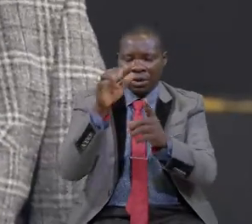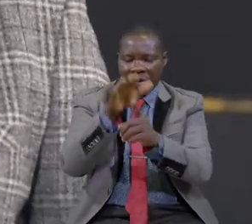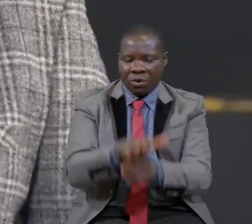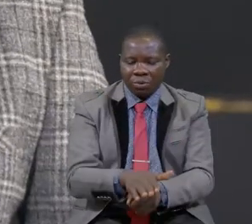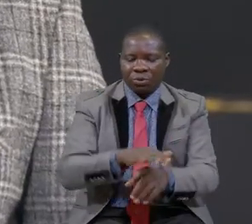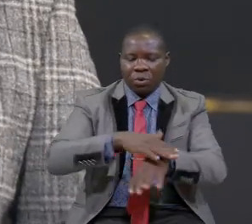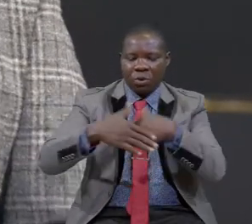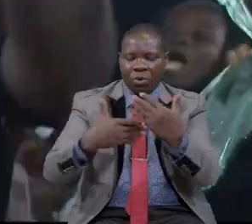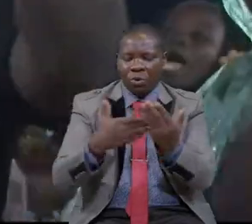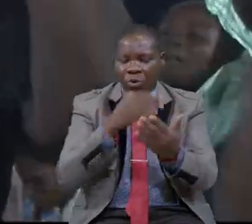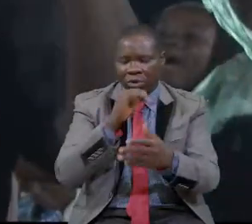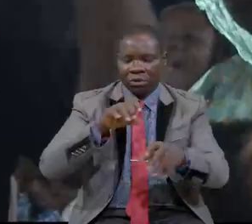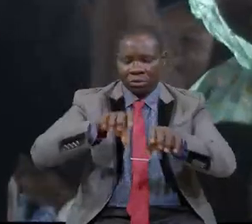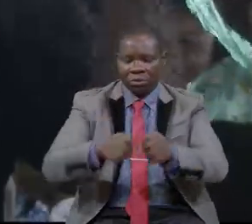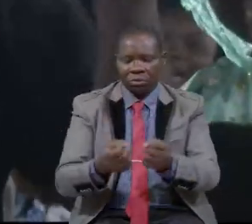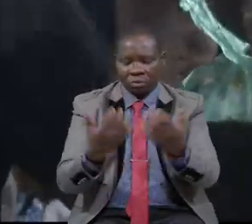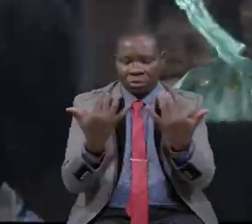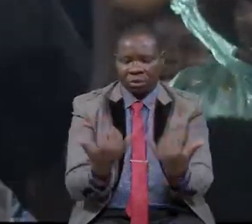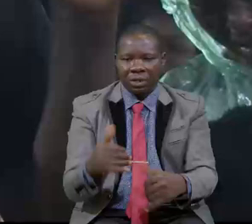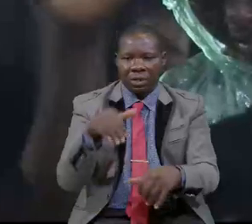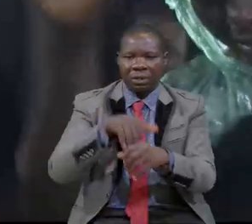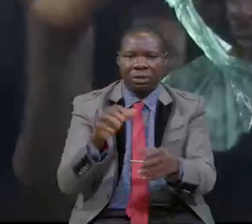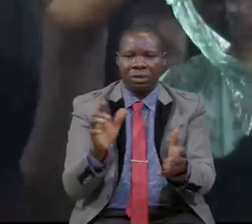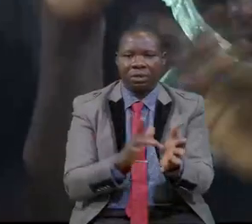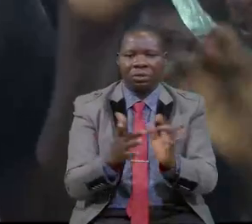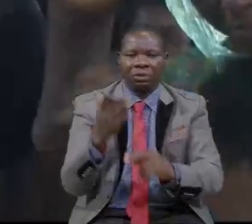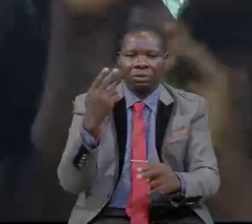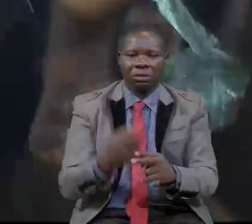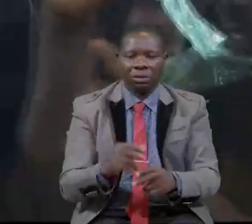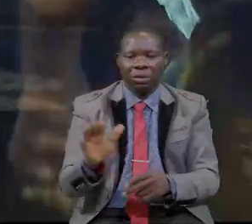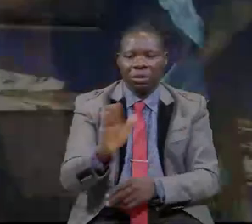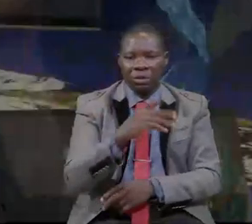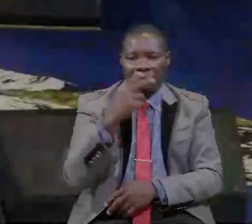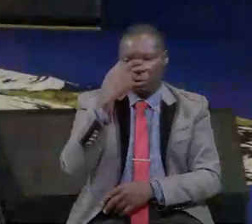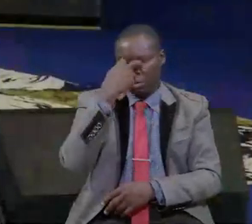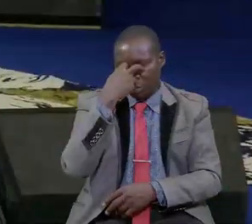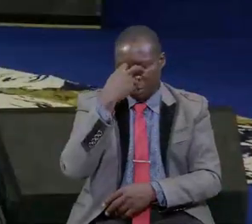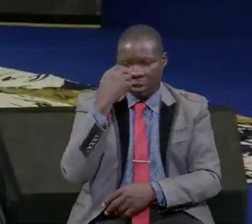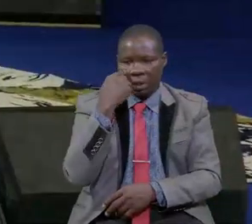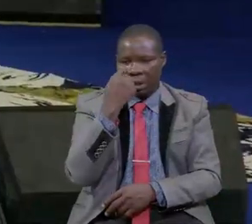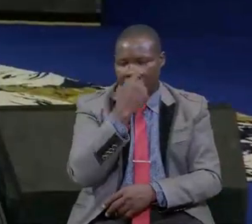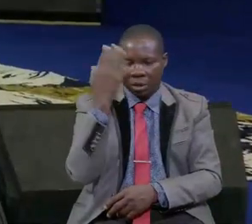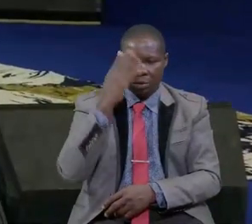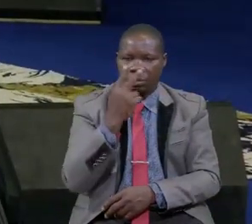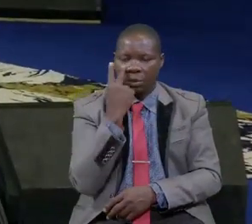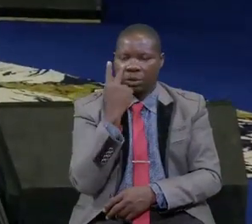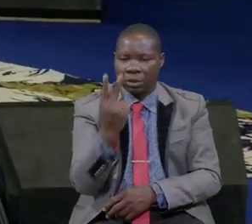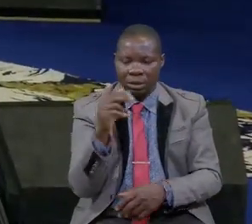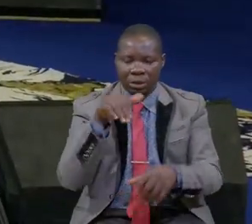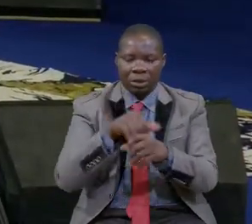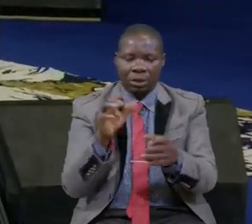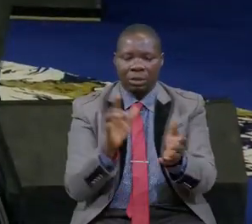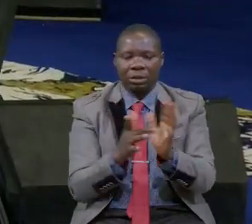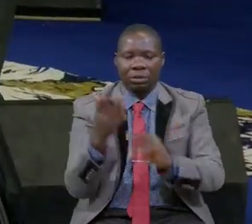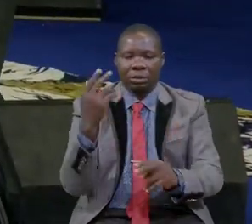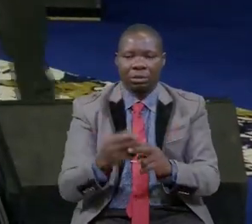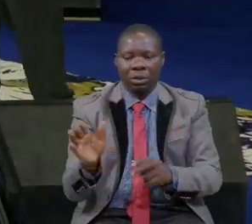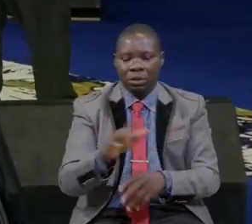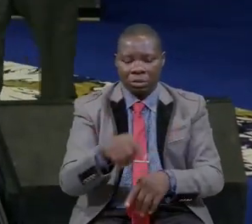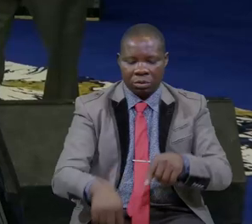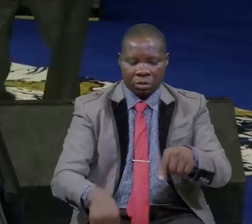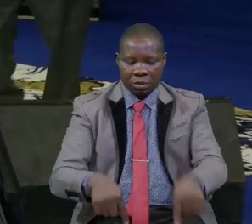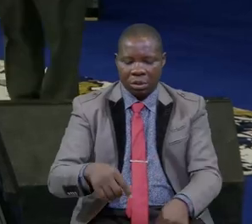right now. Your blind eyes will see. Your lame legs